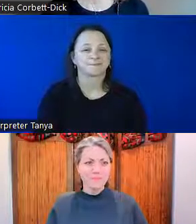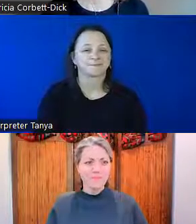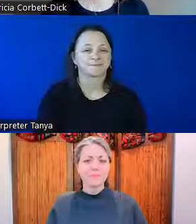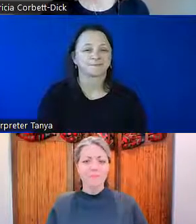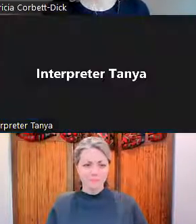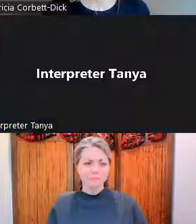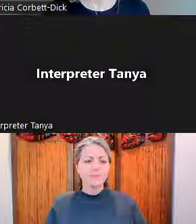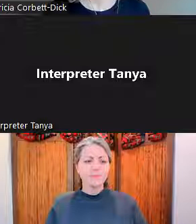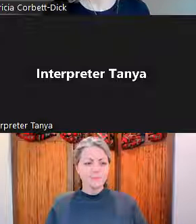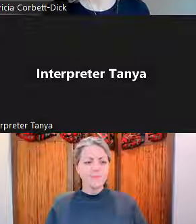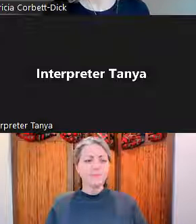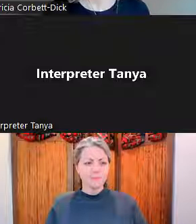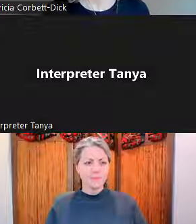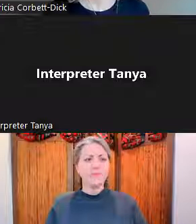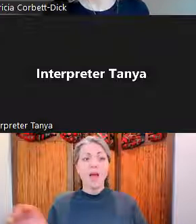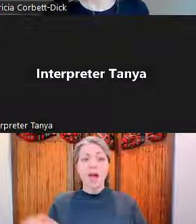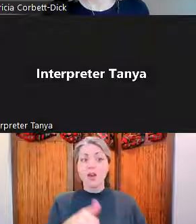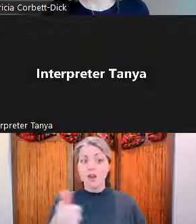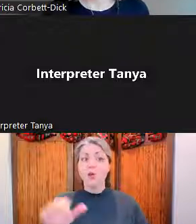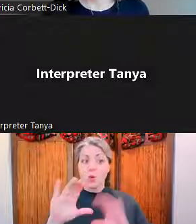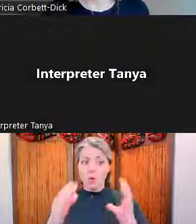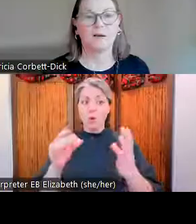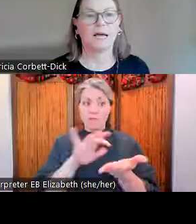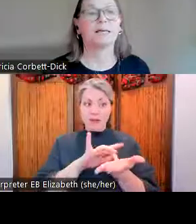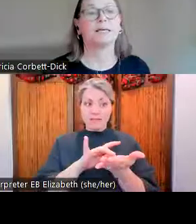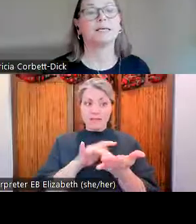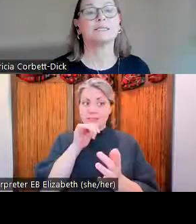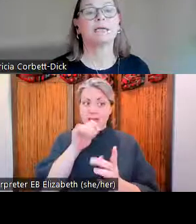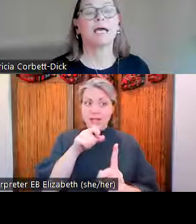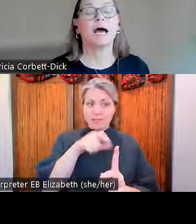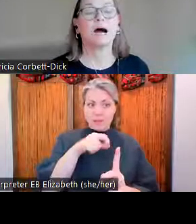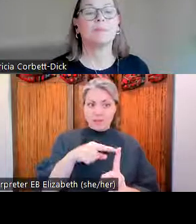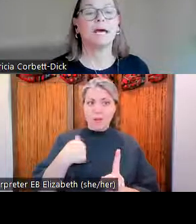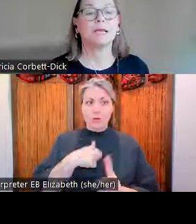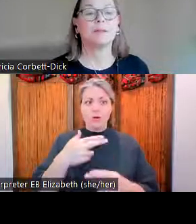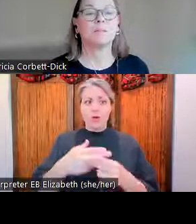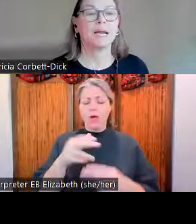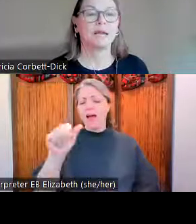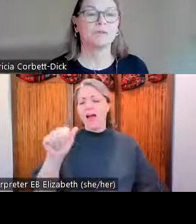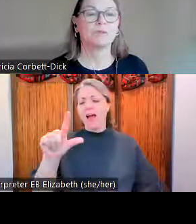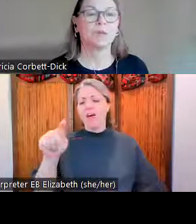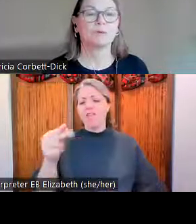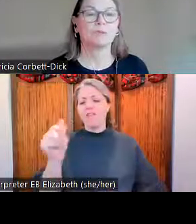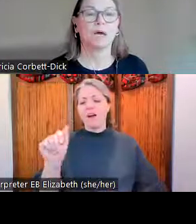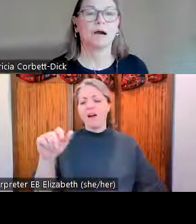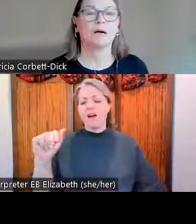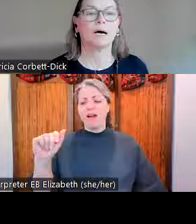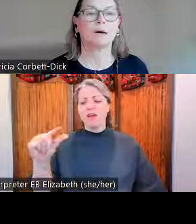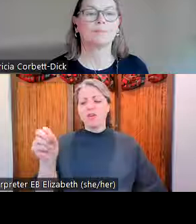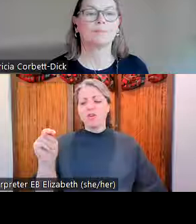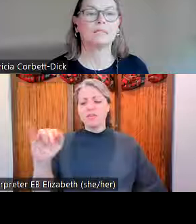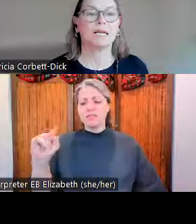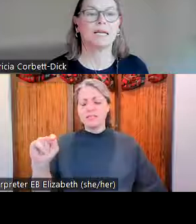Another group of non-stimulant medicines are what we call alpha agonists. And the brand names for those